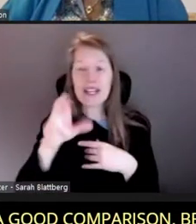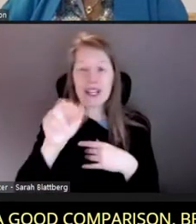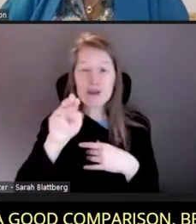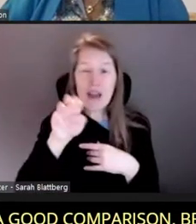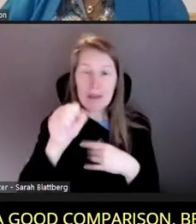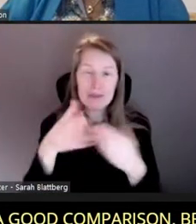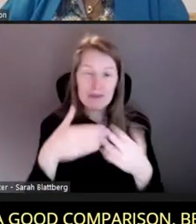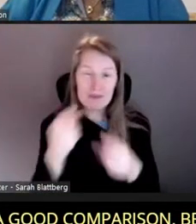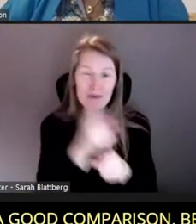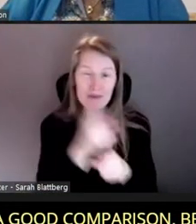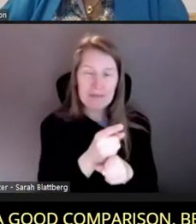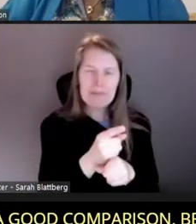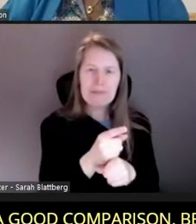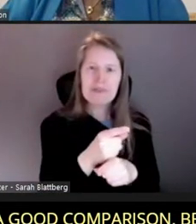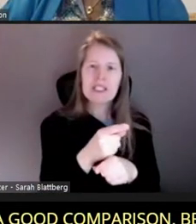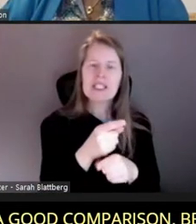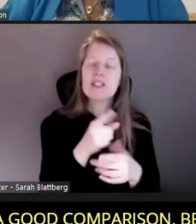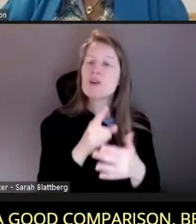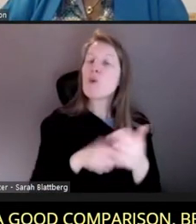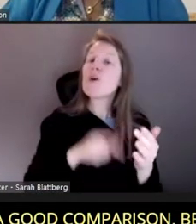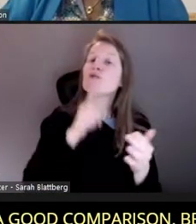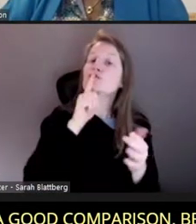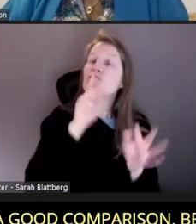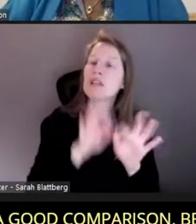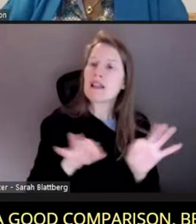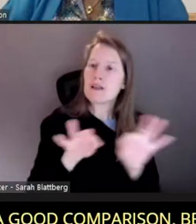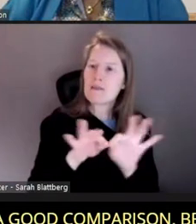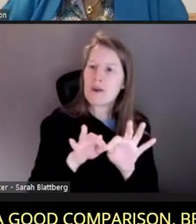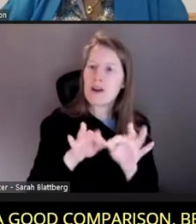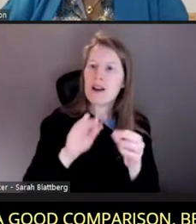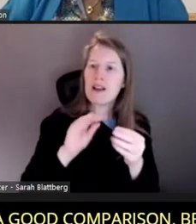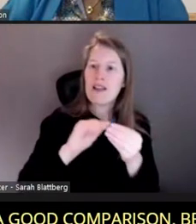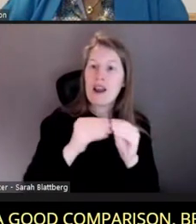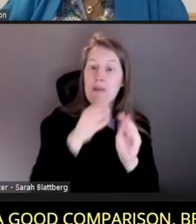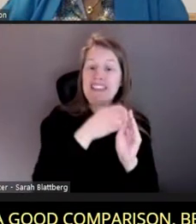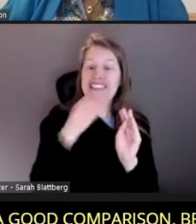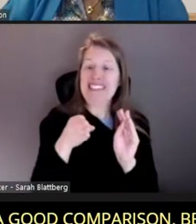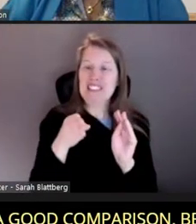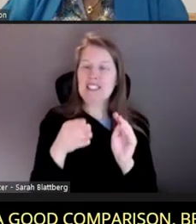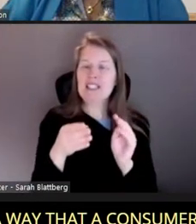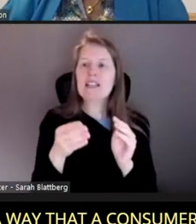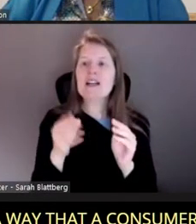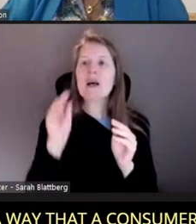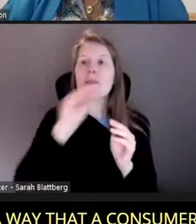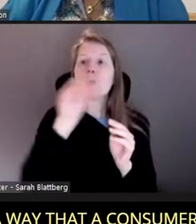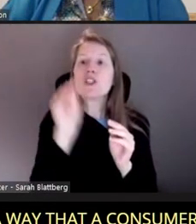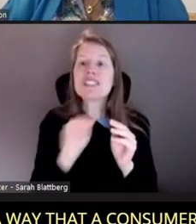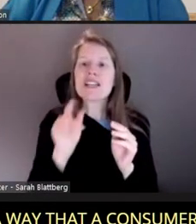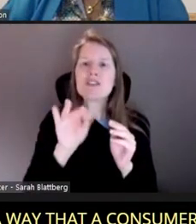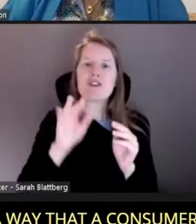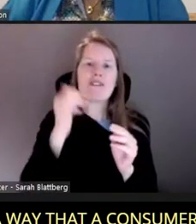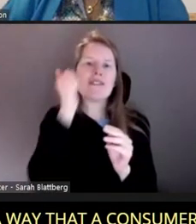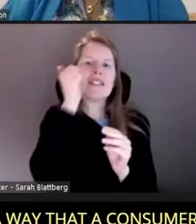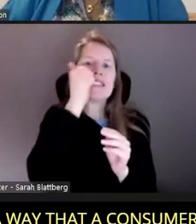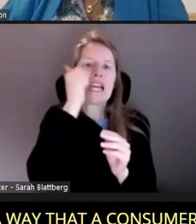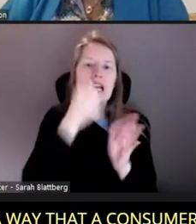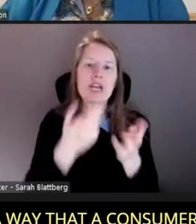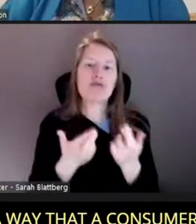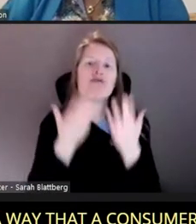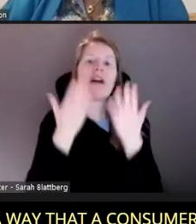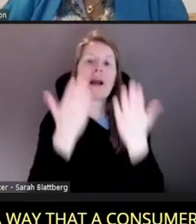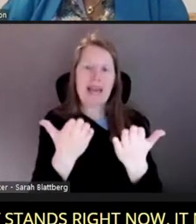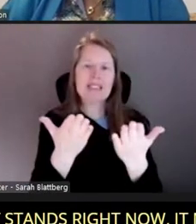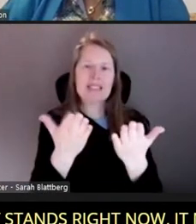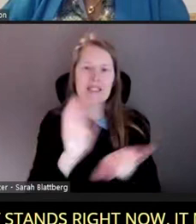eating. But what's really important is there is a number next to it that says this is the percentage of daily recommended, you know,